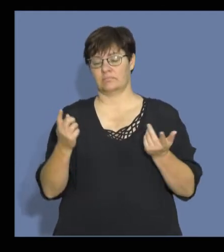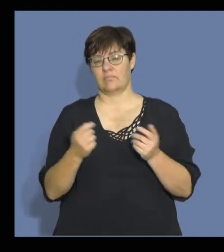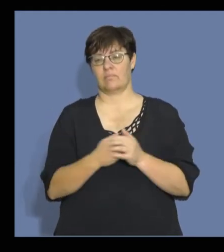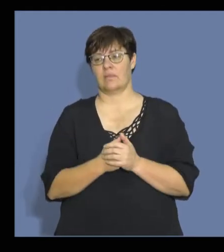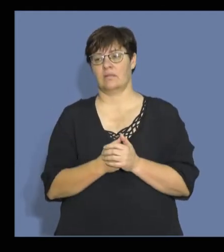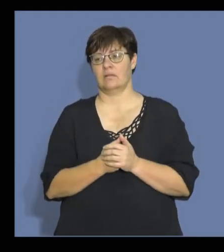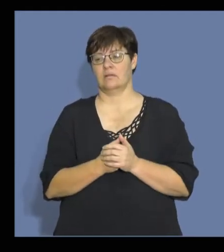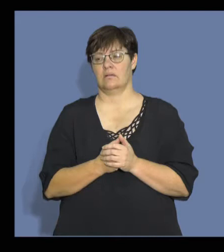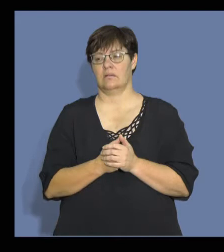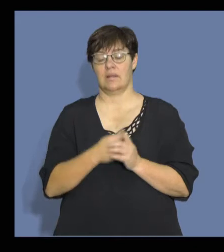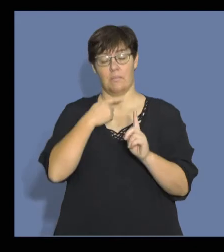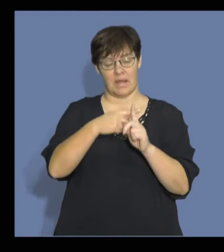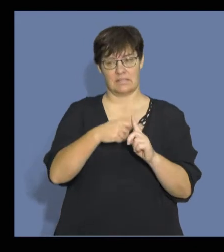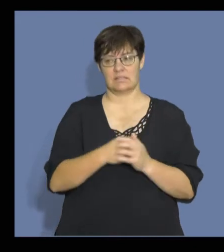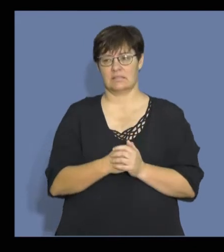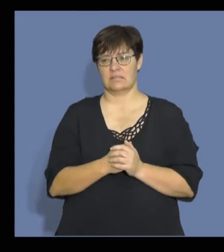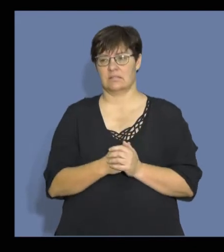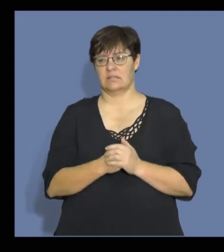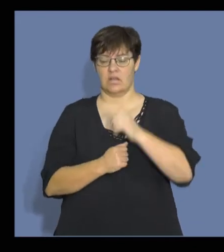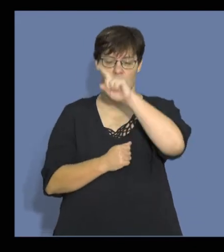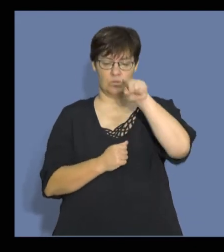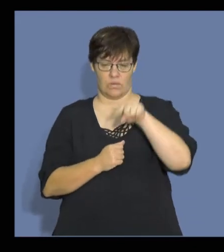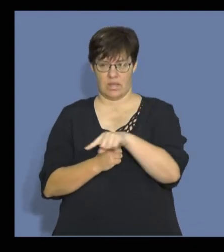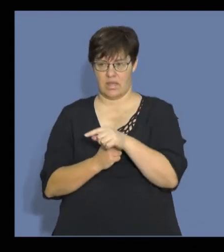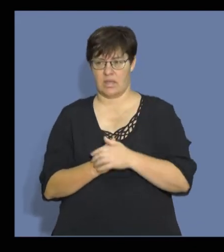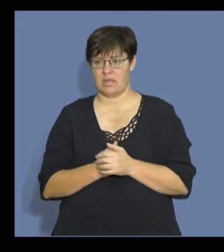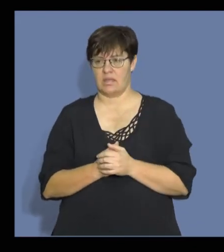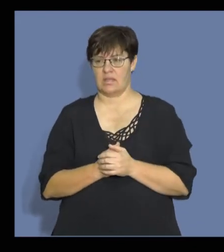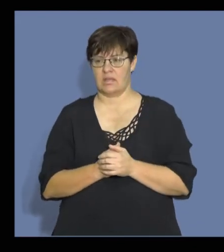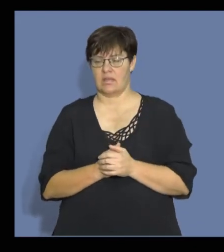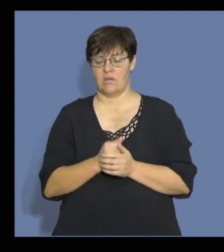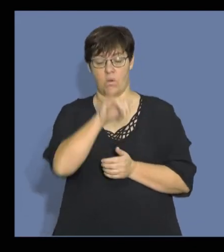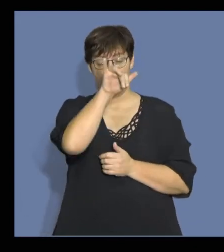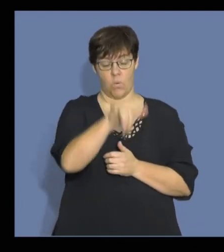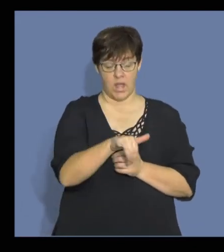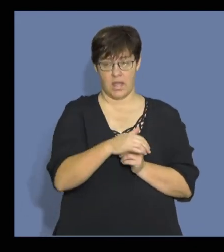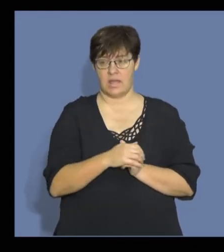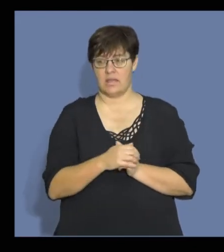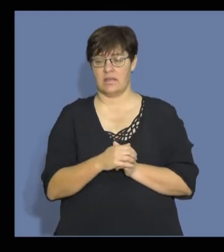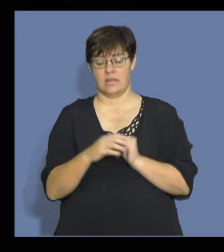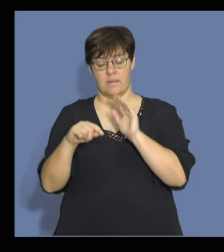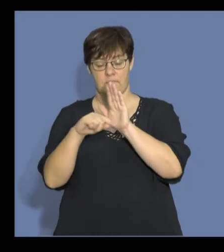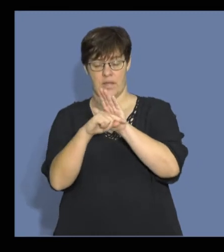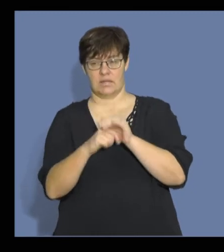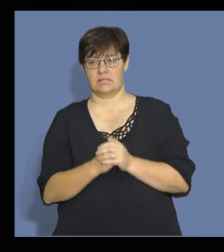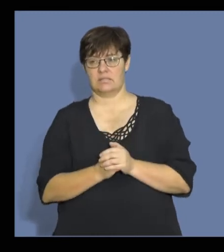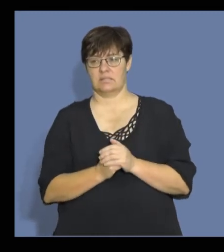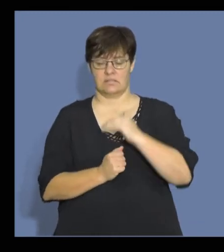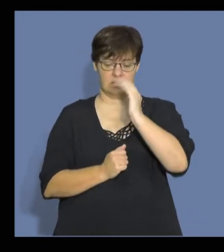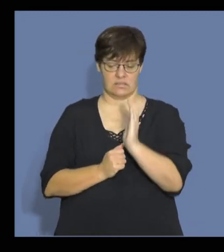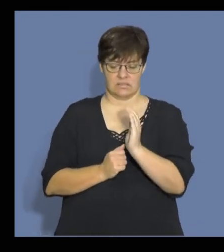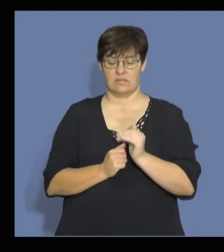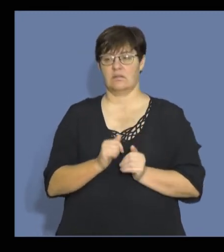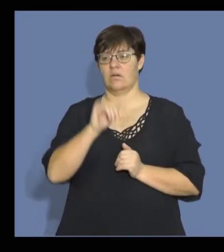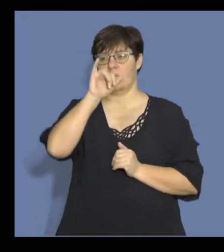add, and again I'm going to use square brackets here, and I'm going to do the y coordinate y